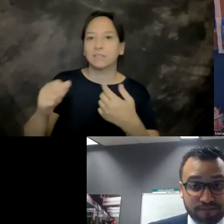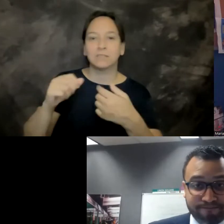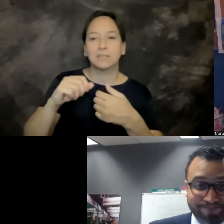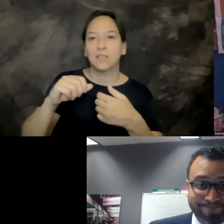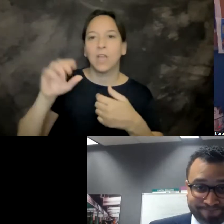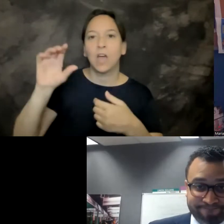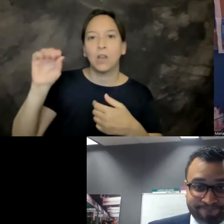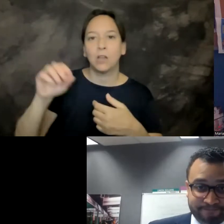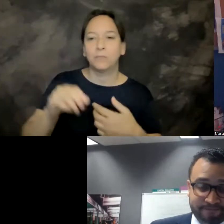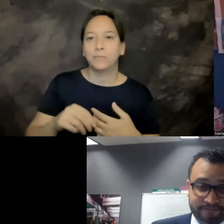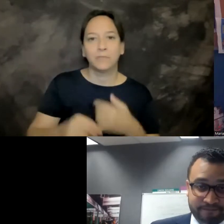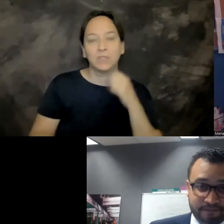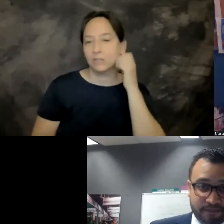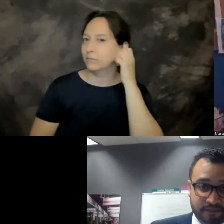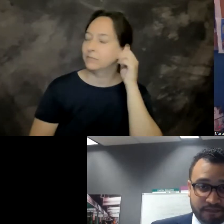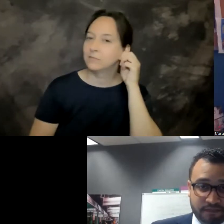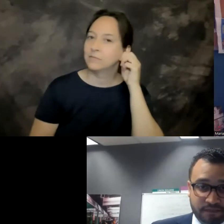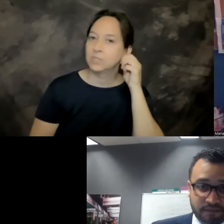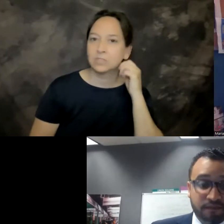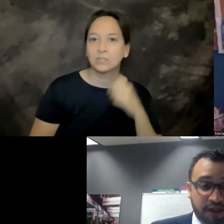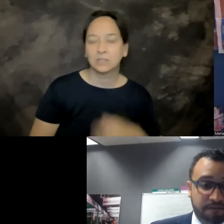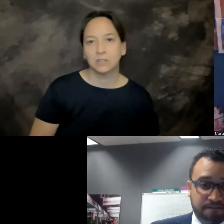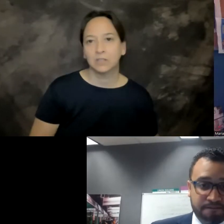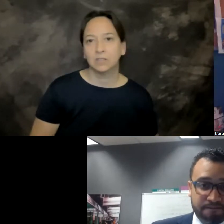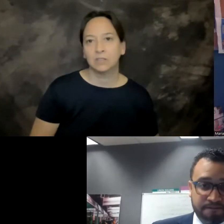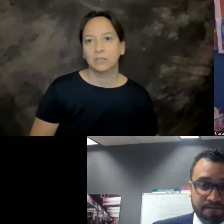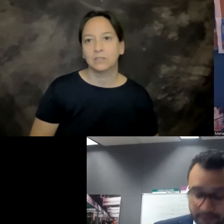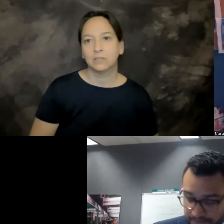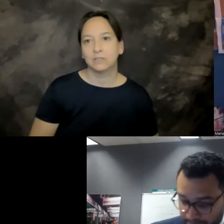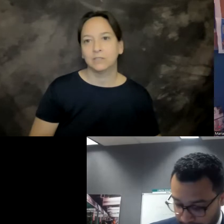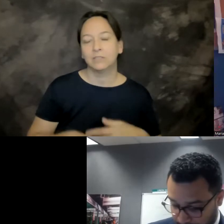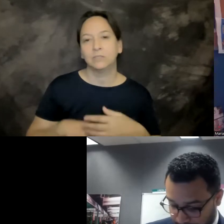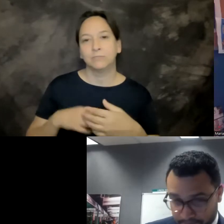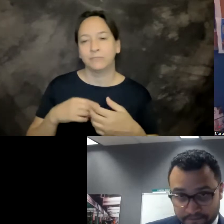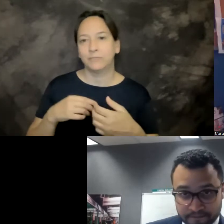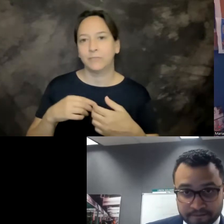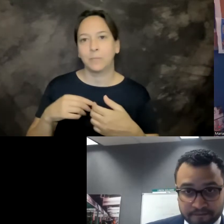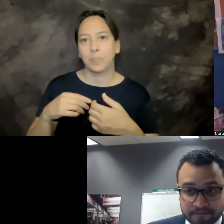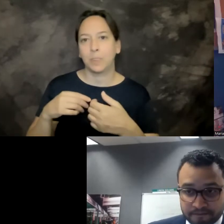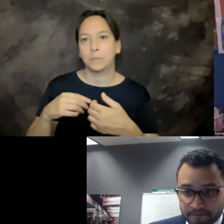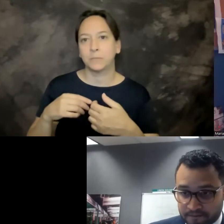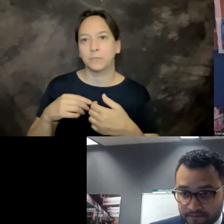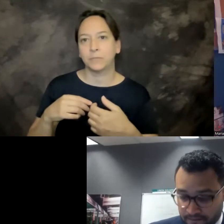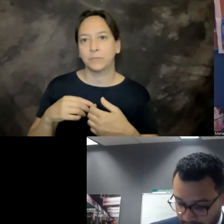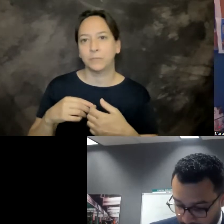Grove. Angel, do you mind going them a little bit slower this time? Just to make sure that we're able to spell them out correctly for folks.